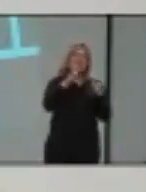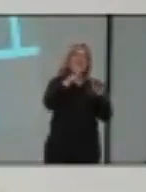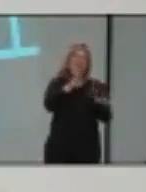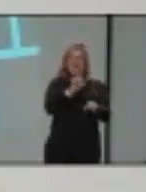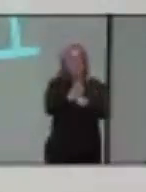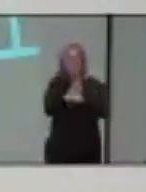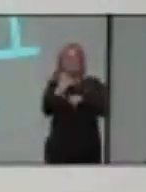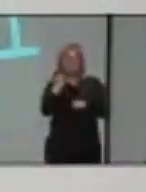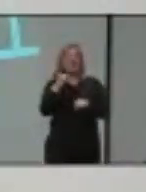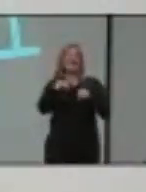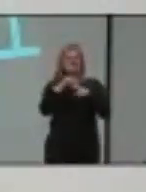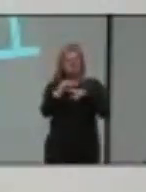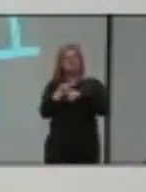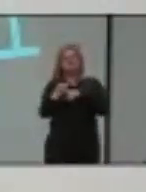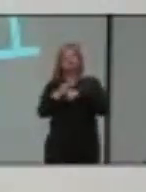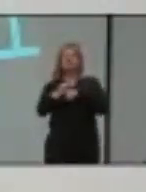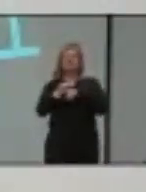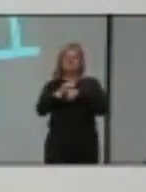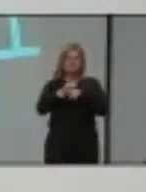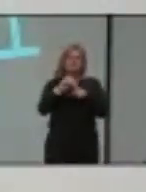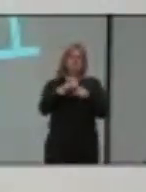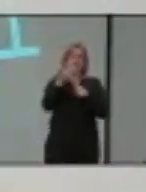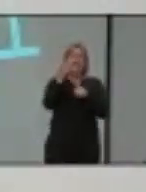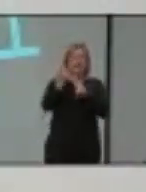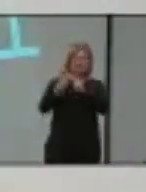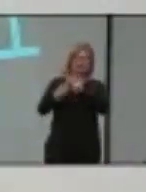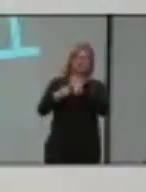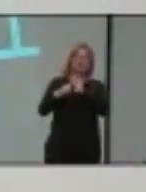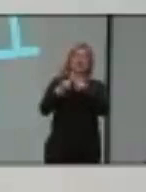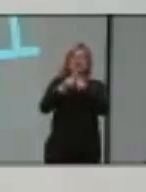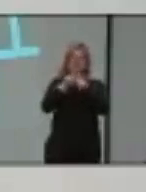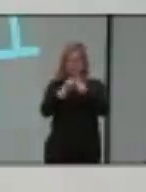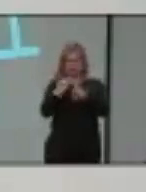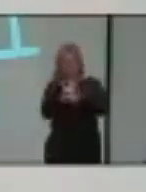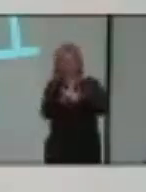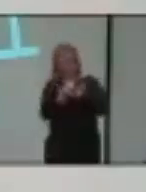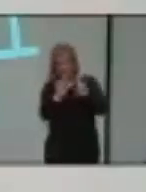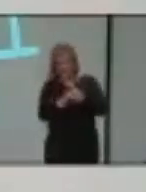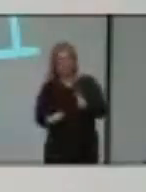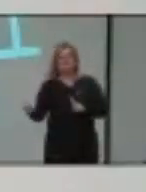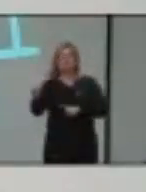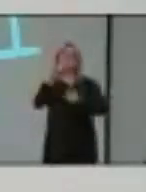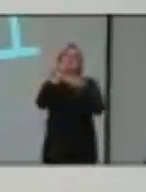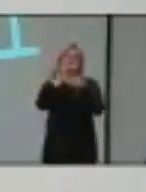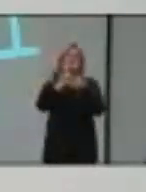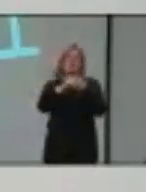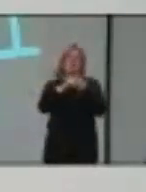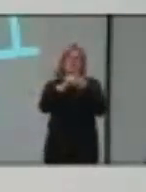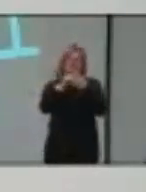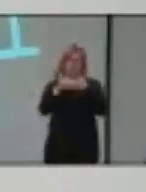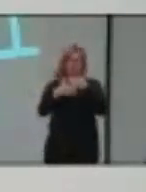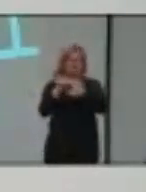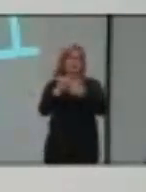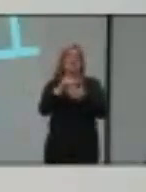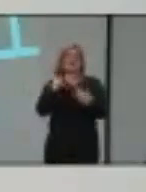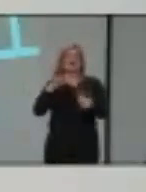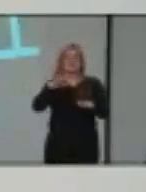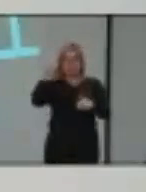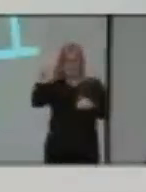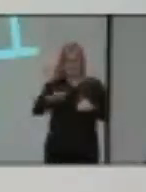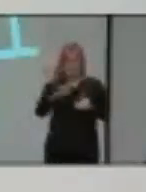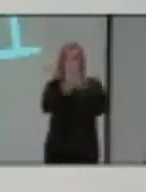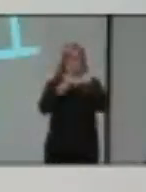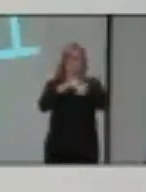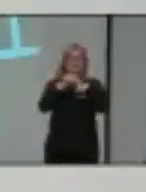I started doing some training right when I was in high school, and then sort of graduated out of that once I graduated high school. I was hired onto a